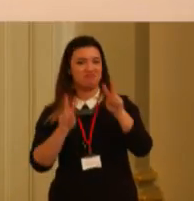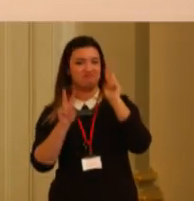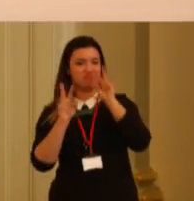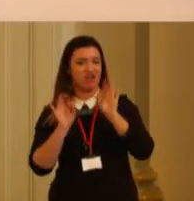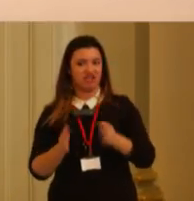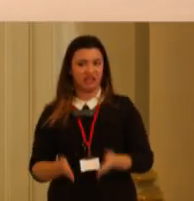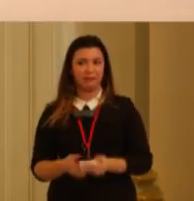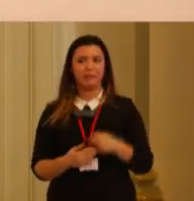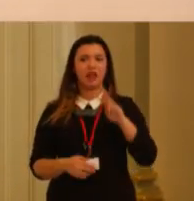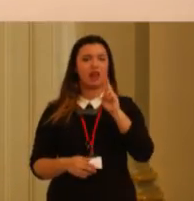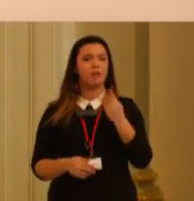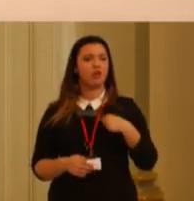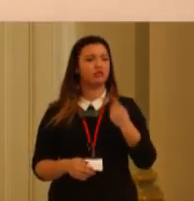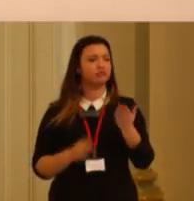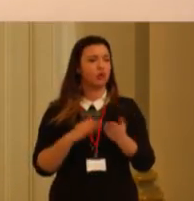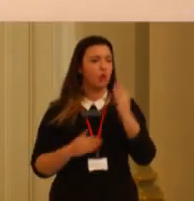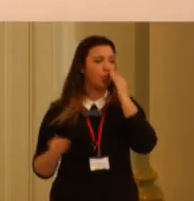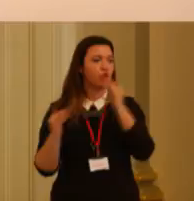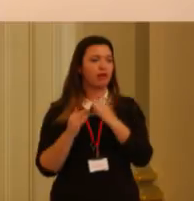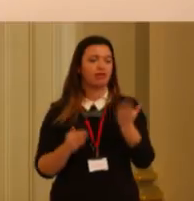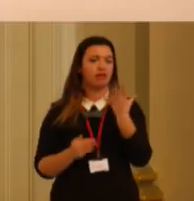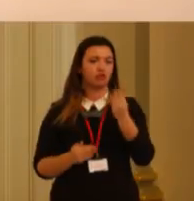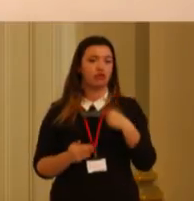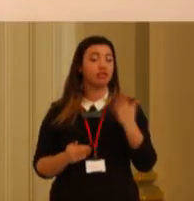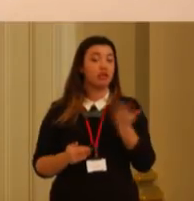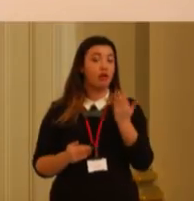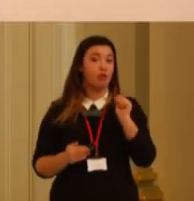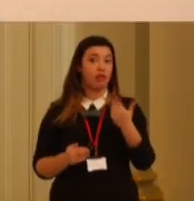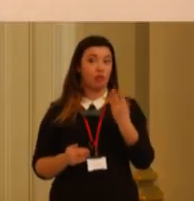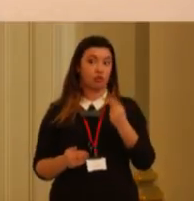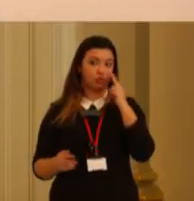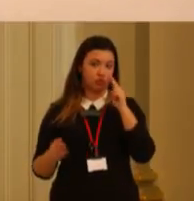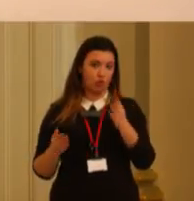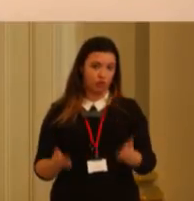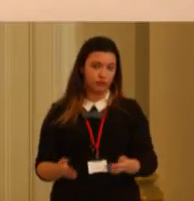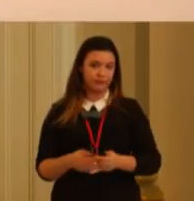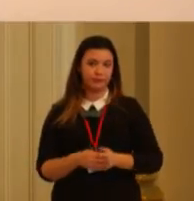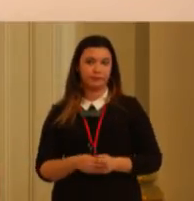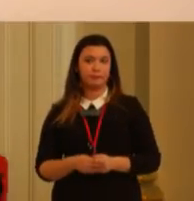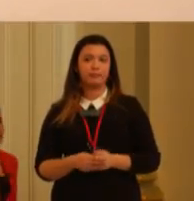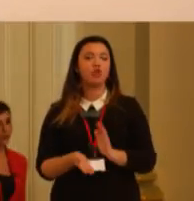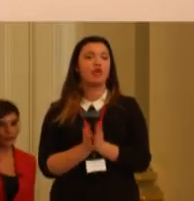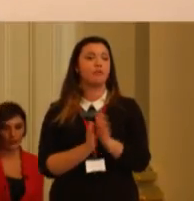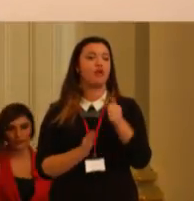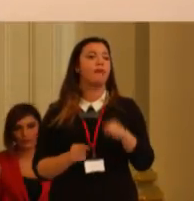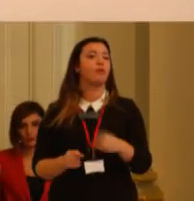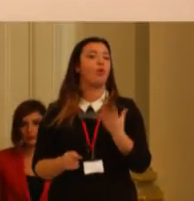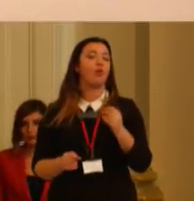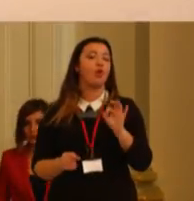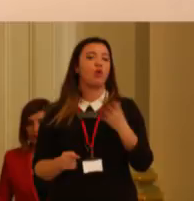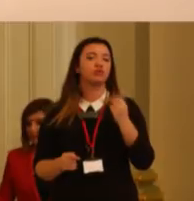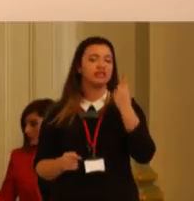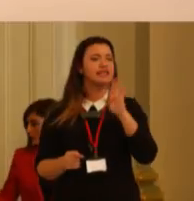view and with my perspective on this report, I think young people are putting compliance and harmonization more on the